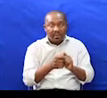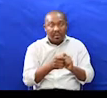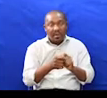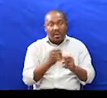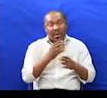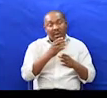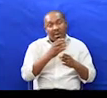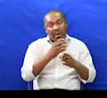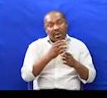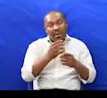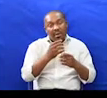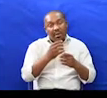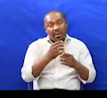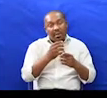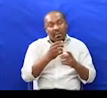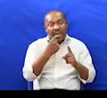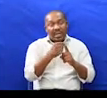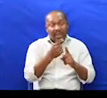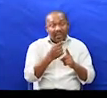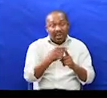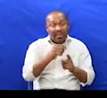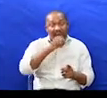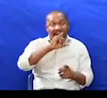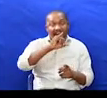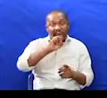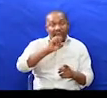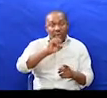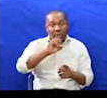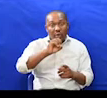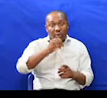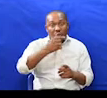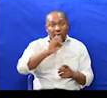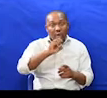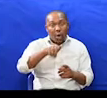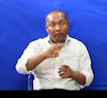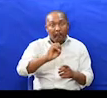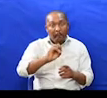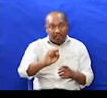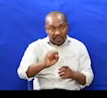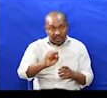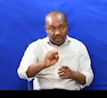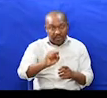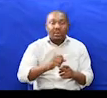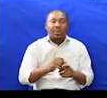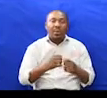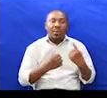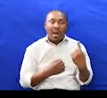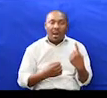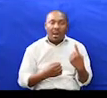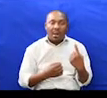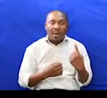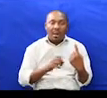isotope. Very good. By the term isotope. Very good. This isotope what?